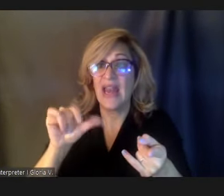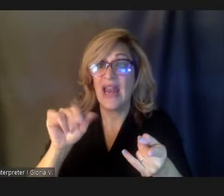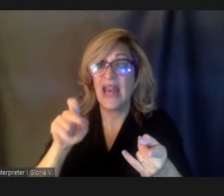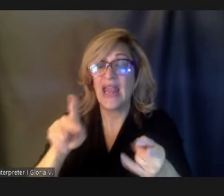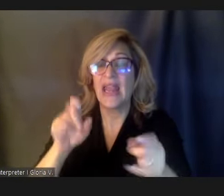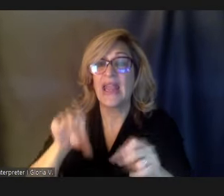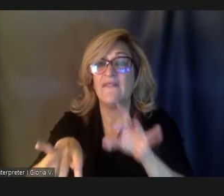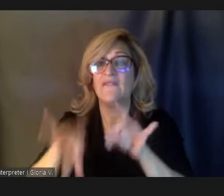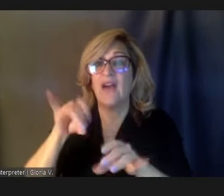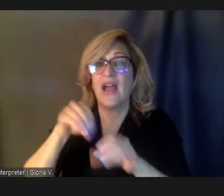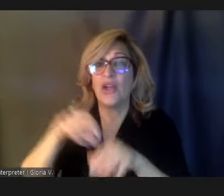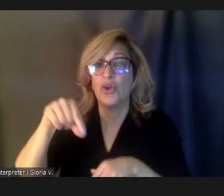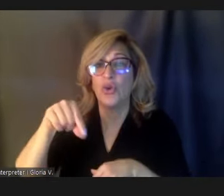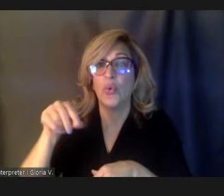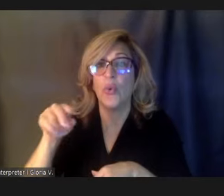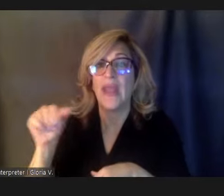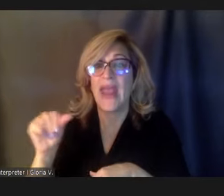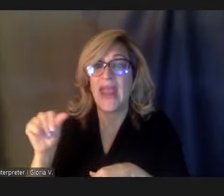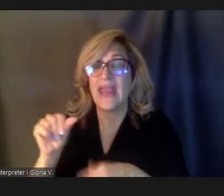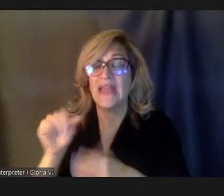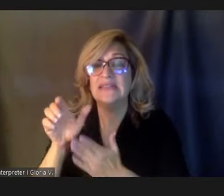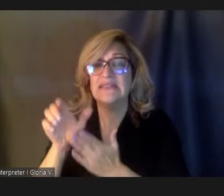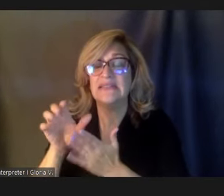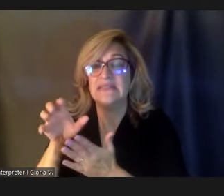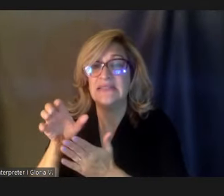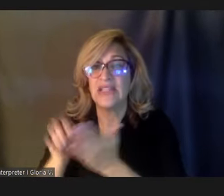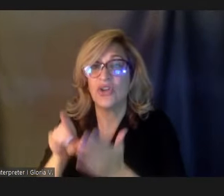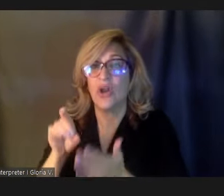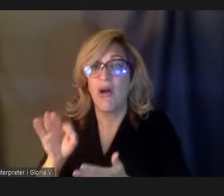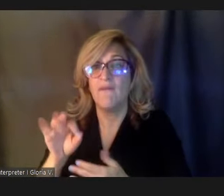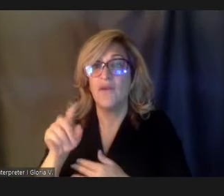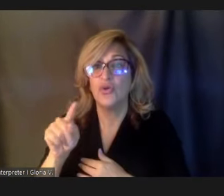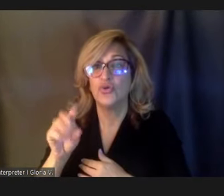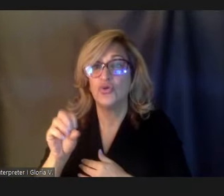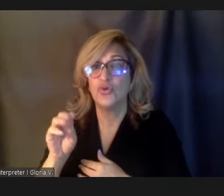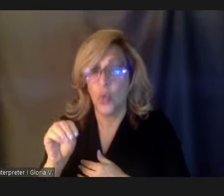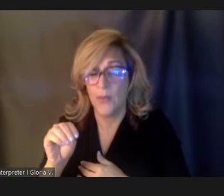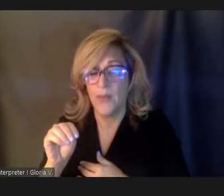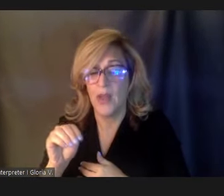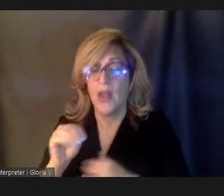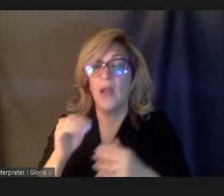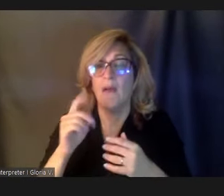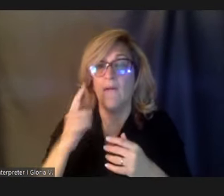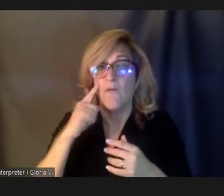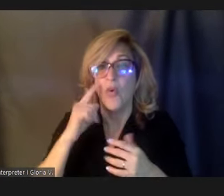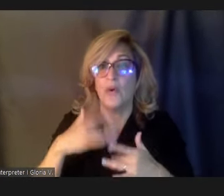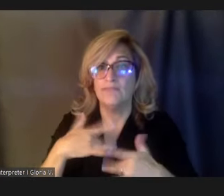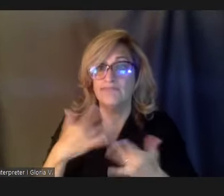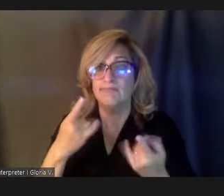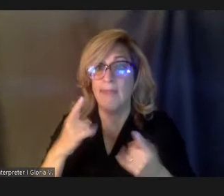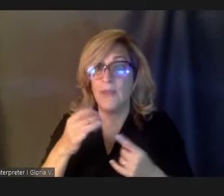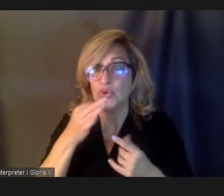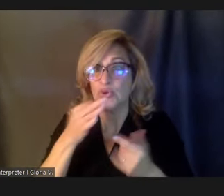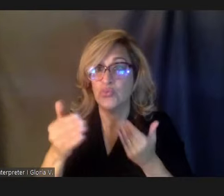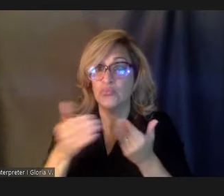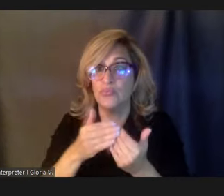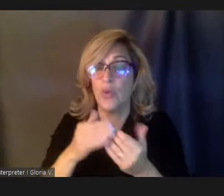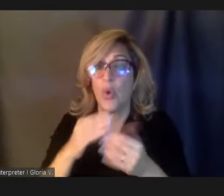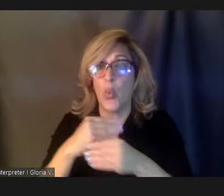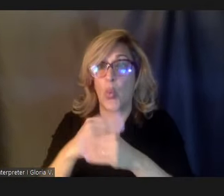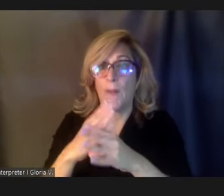Q&A section of the Zoom. For details about upcoming webinars and how to sign up to speak at them, please